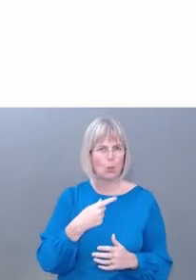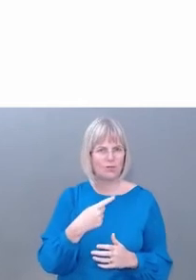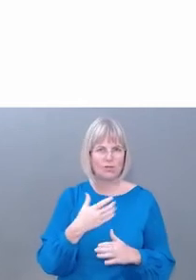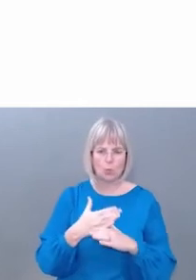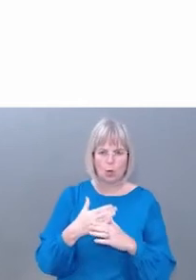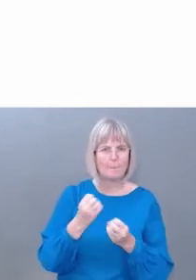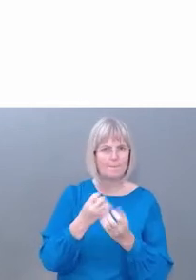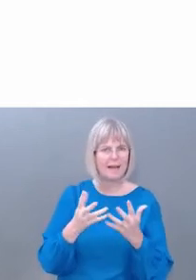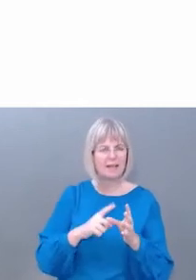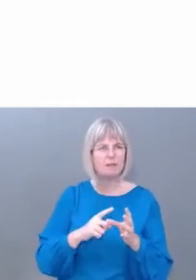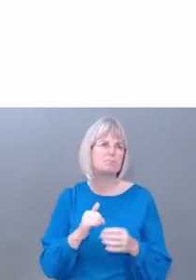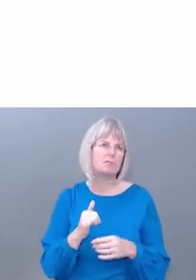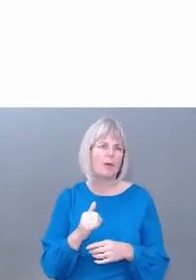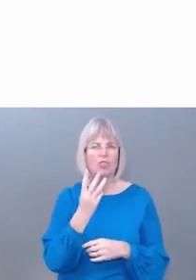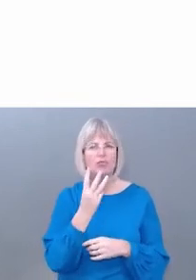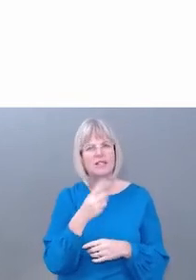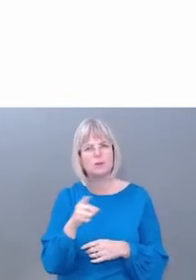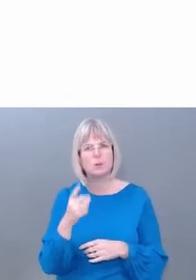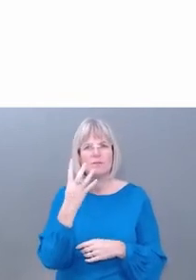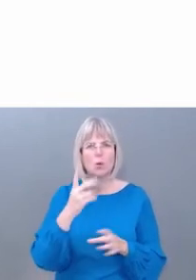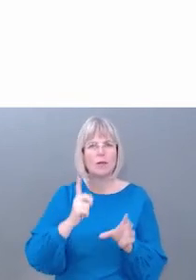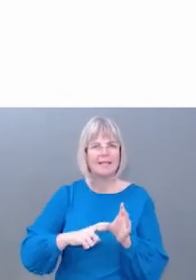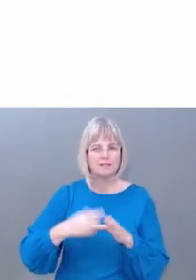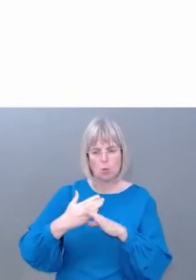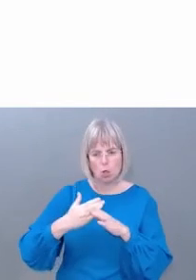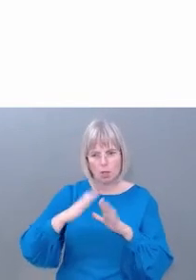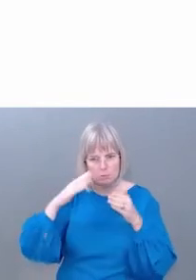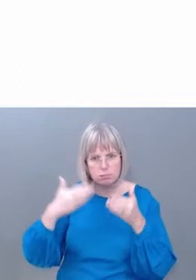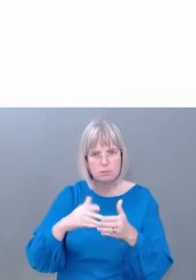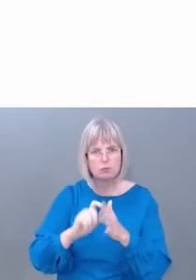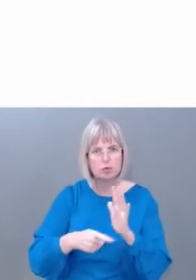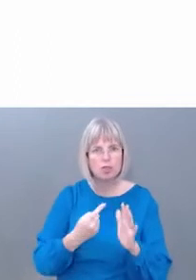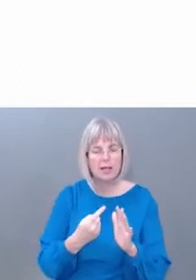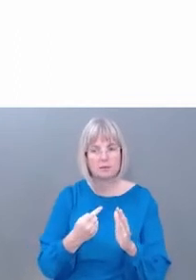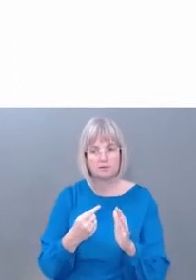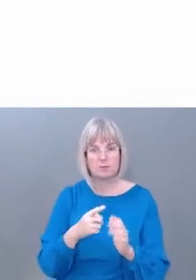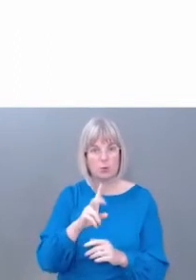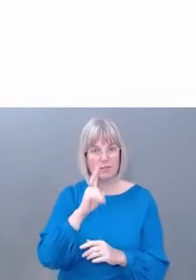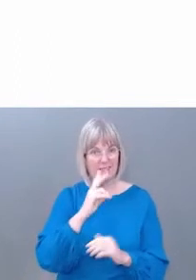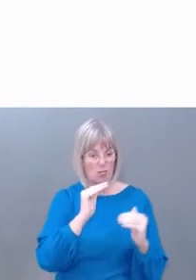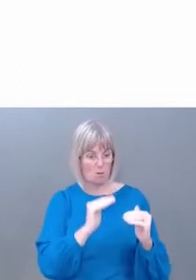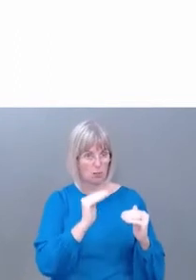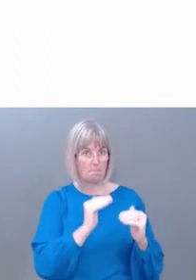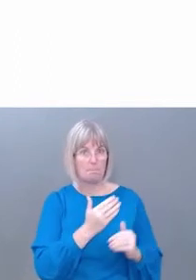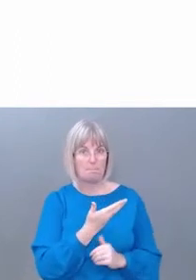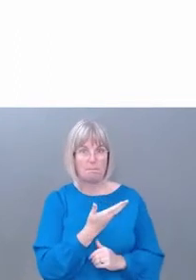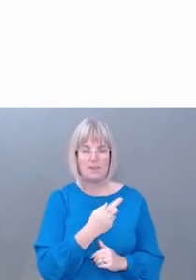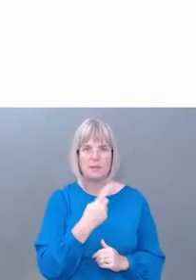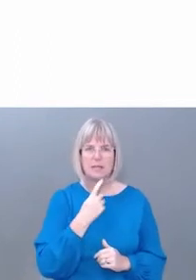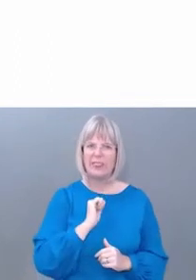on this project, and people who are involved, as you can see from the bottom, have started to say that this feels really different.